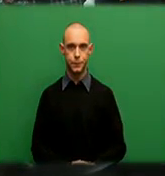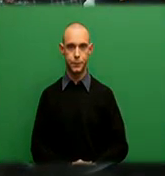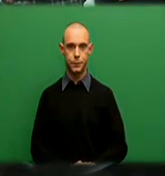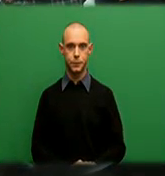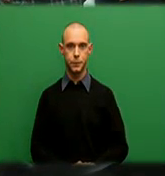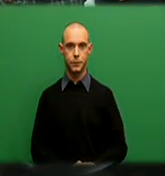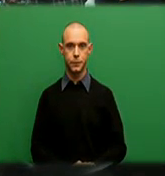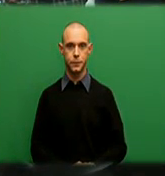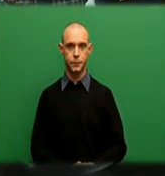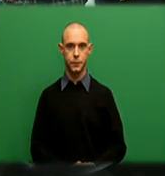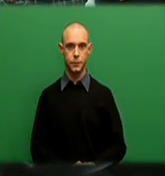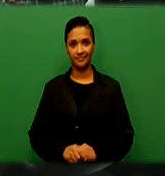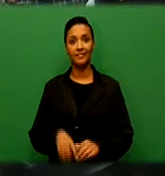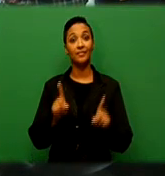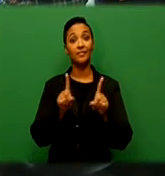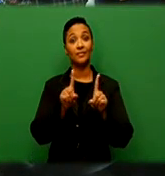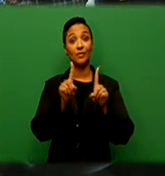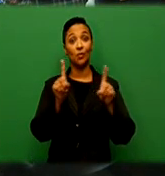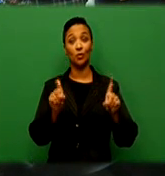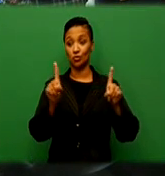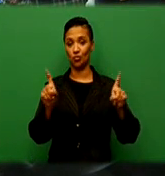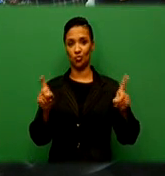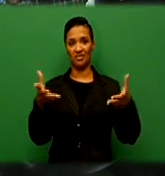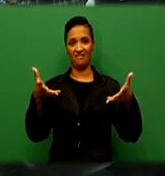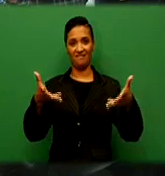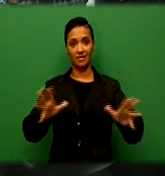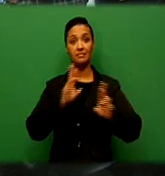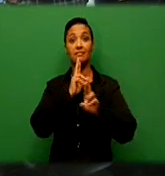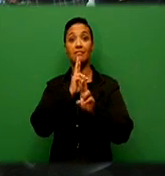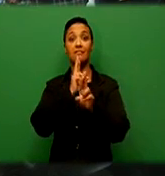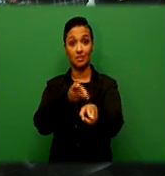with all the questions, including the one Rashad was supposed to answer.